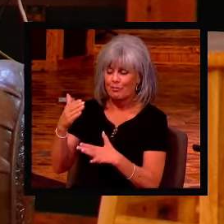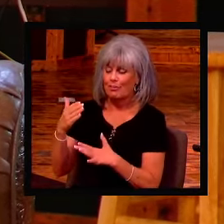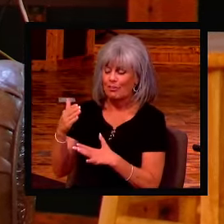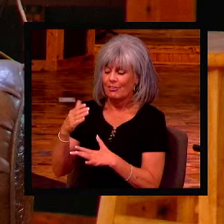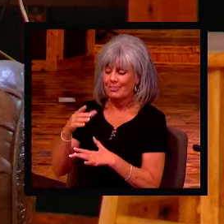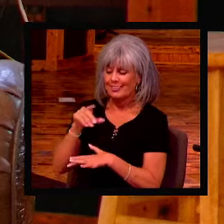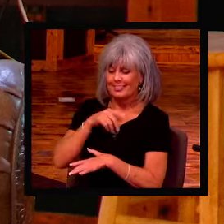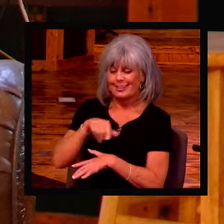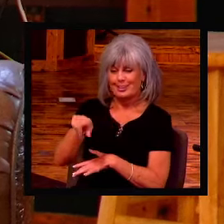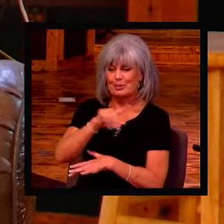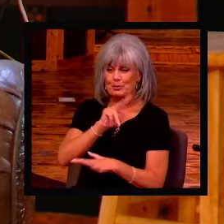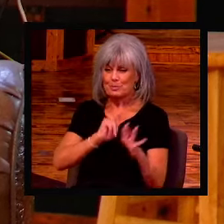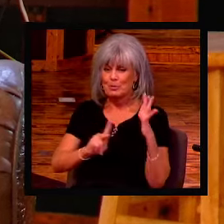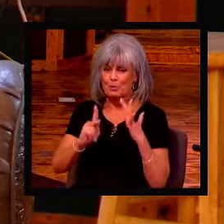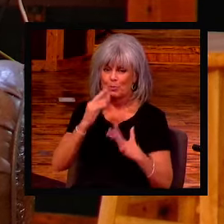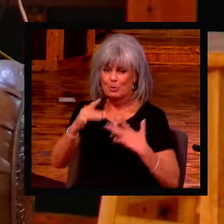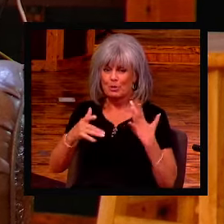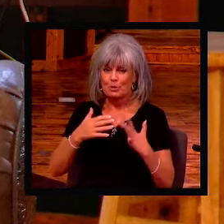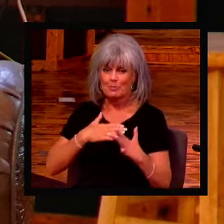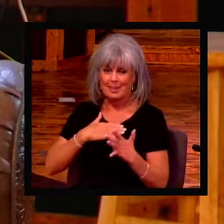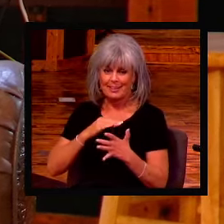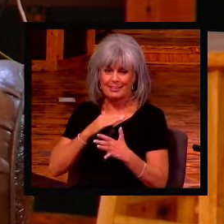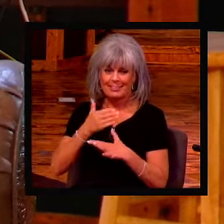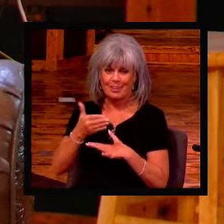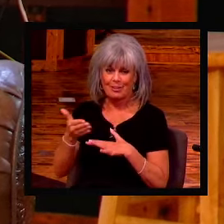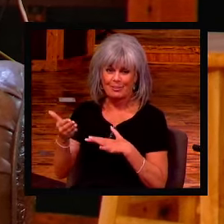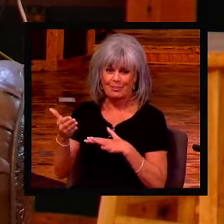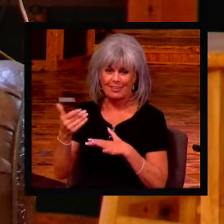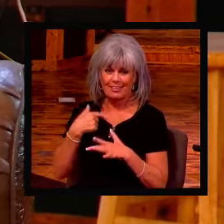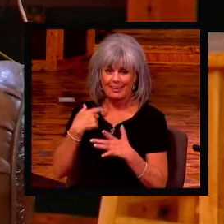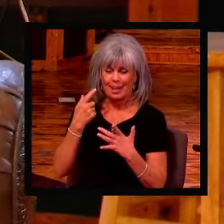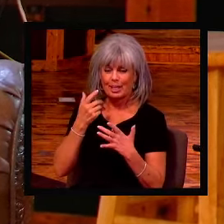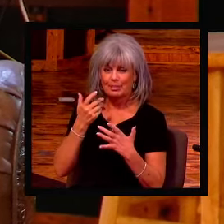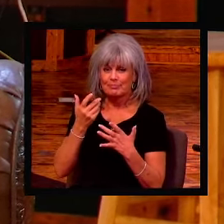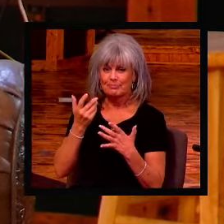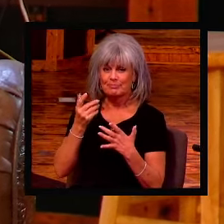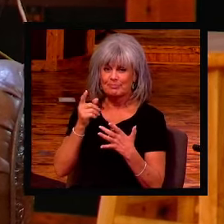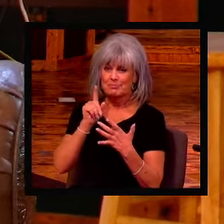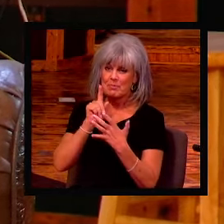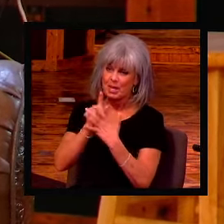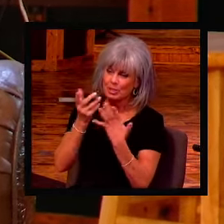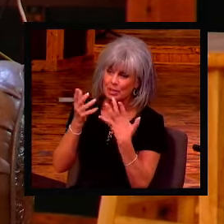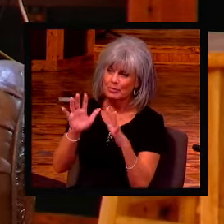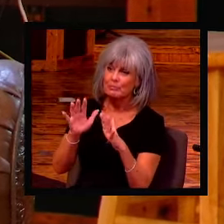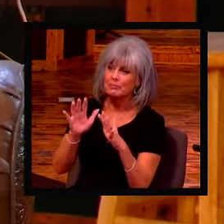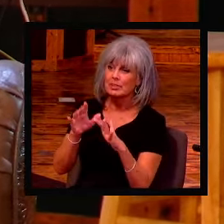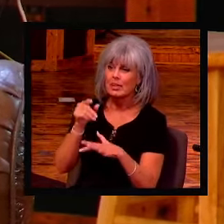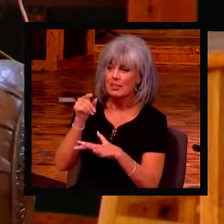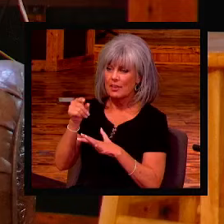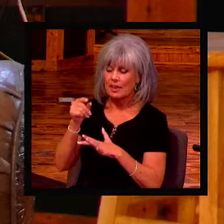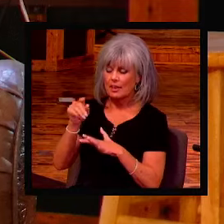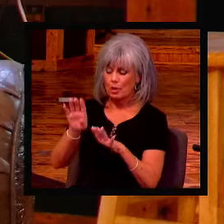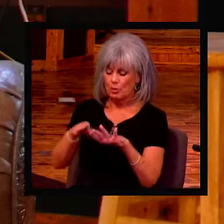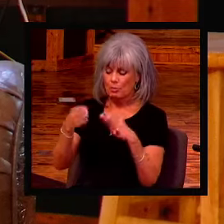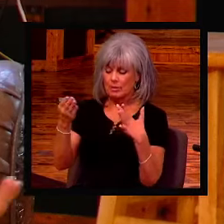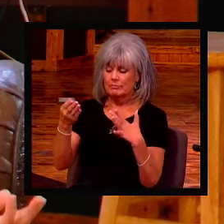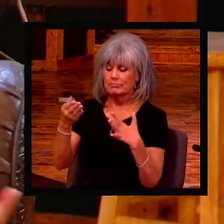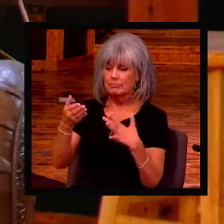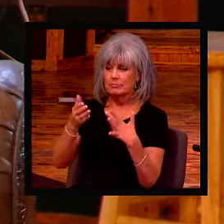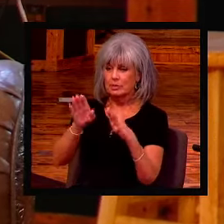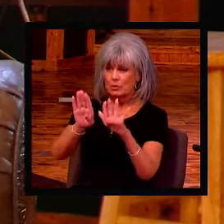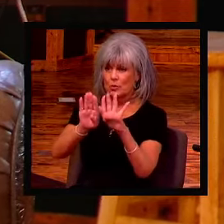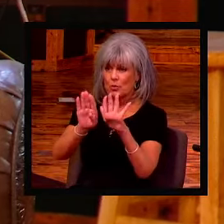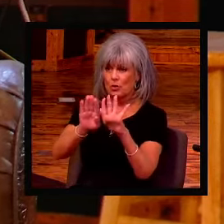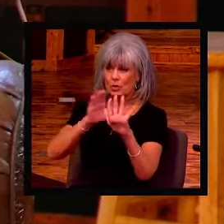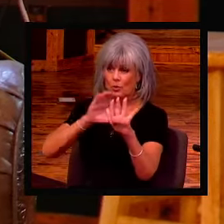stuff. I'm very thankful that I got to meet them because they opened the door to God as well as this church